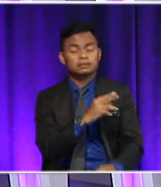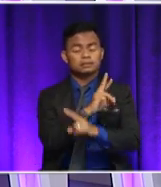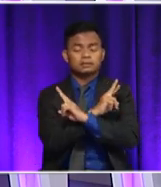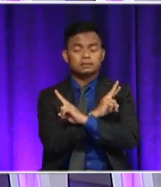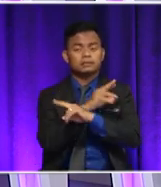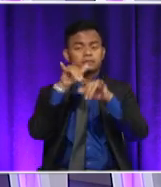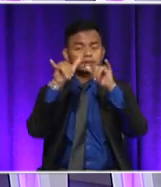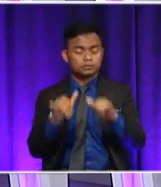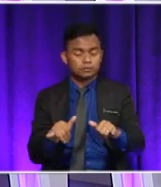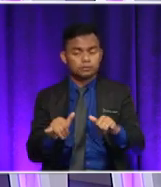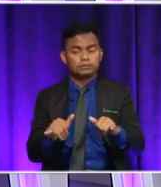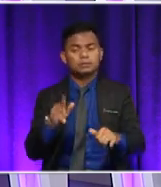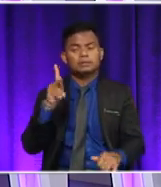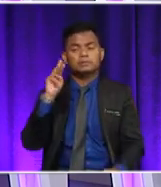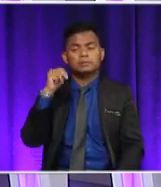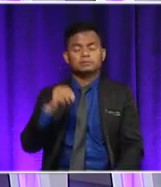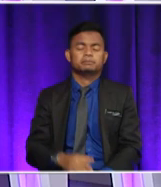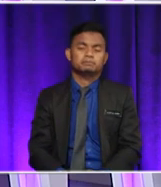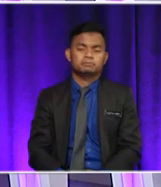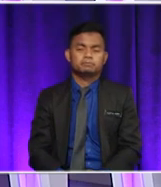with us on DidikTV KPM.